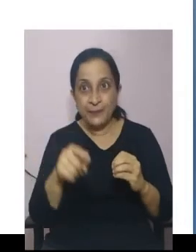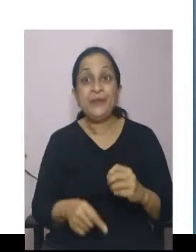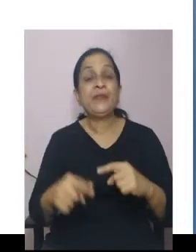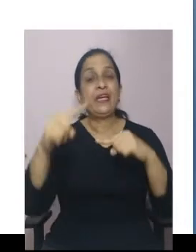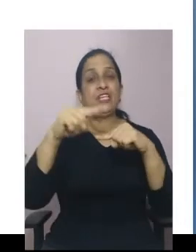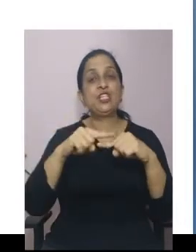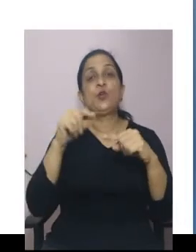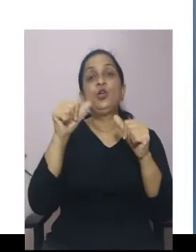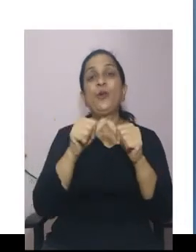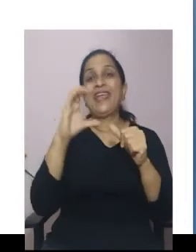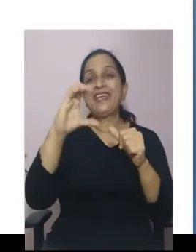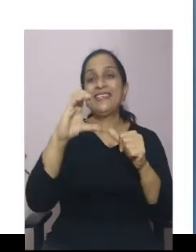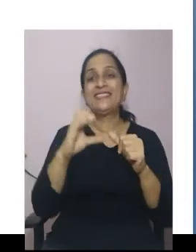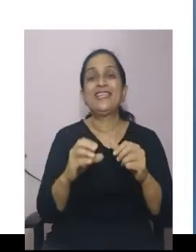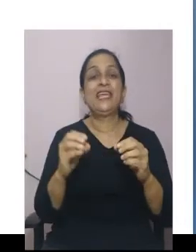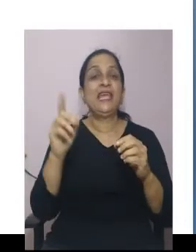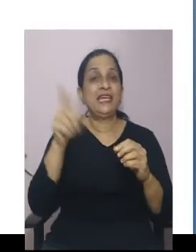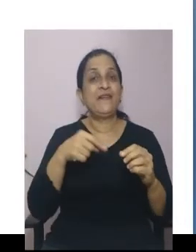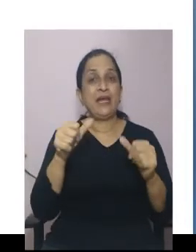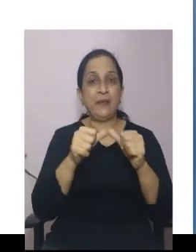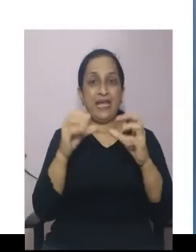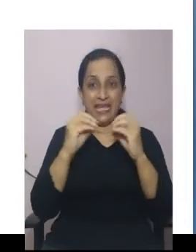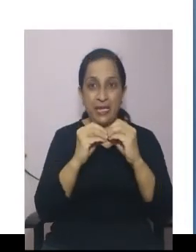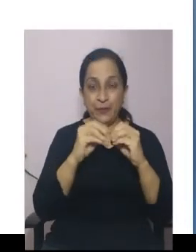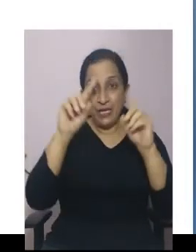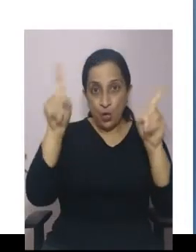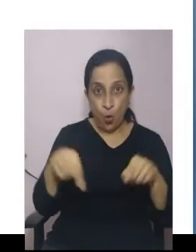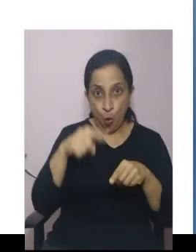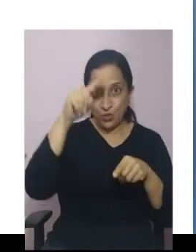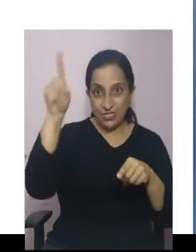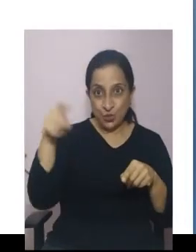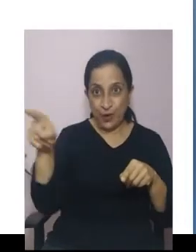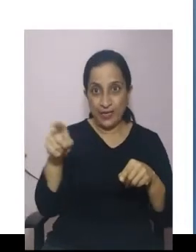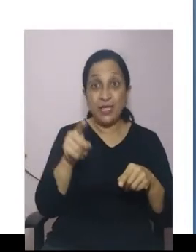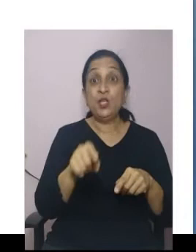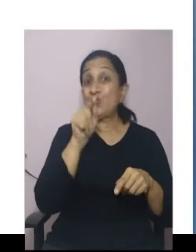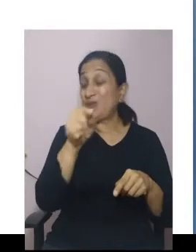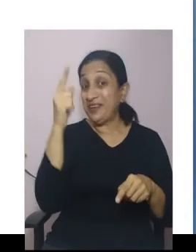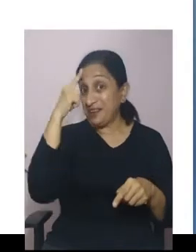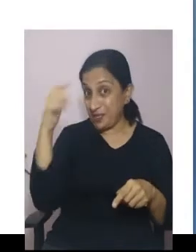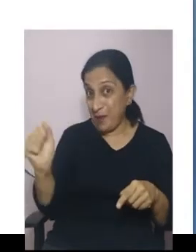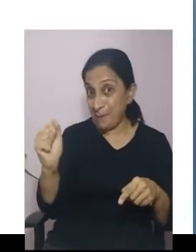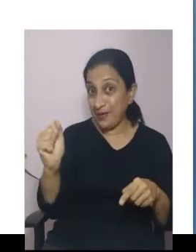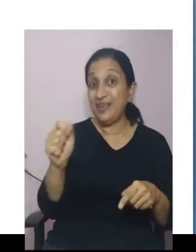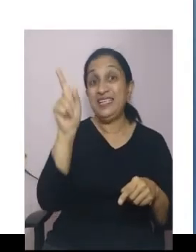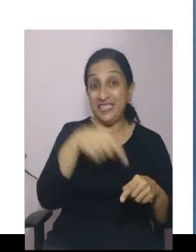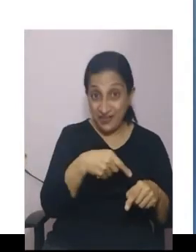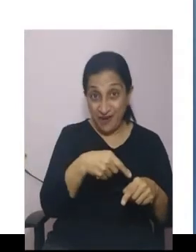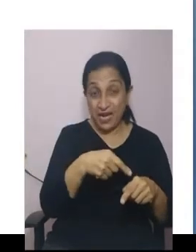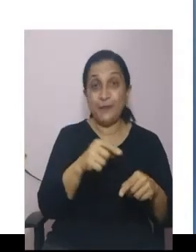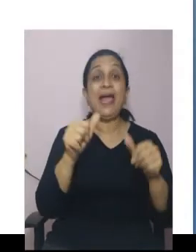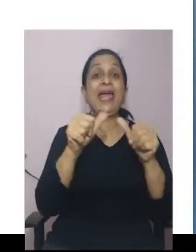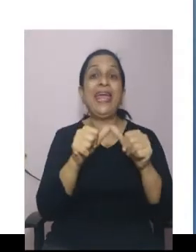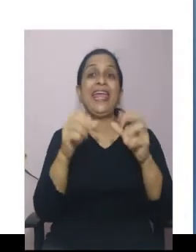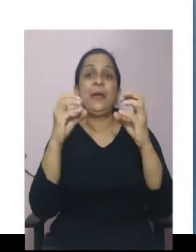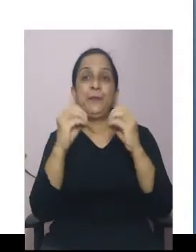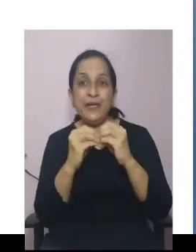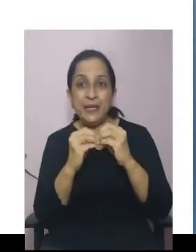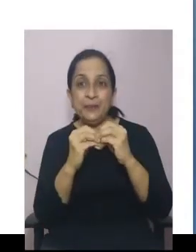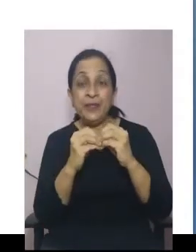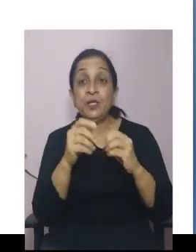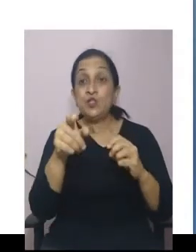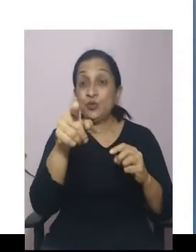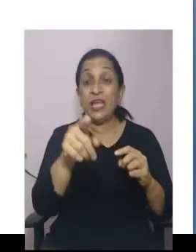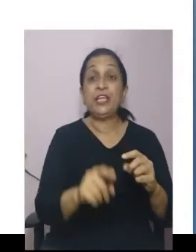AB squared. So this becomes 1 AB upon AB. Okay. BC upon AB is tan